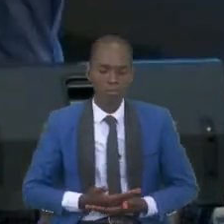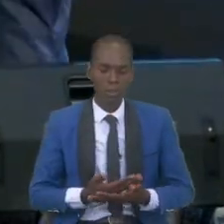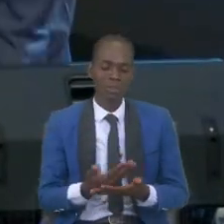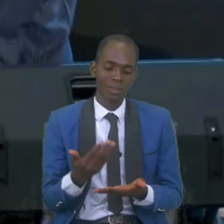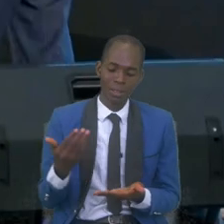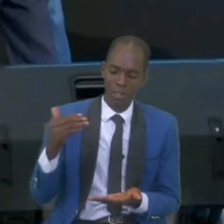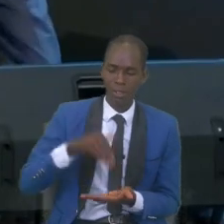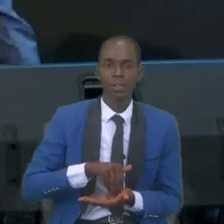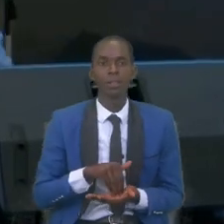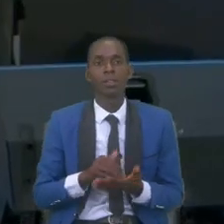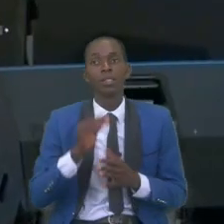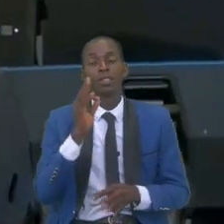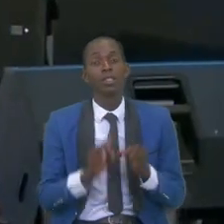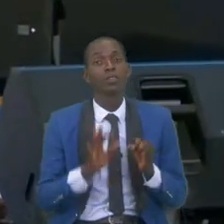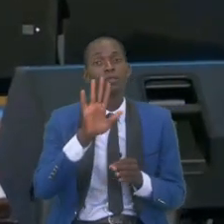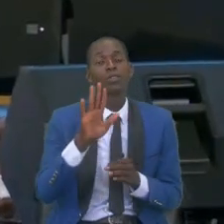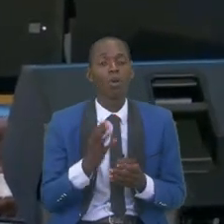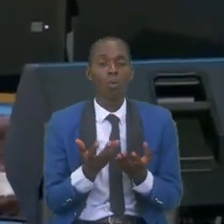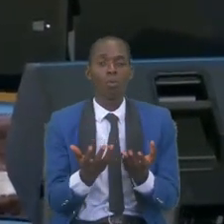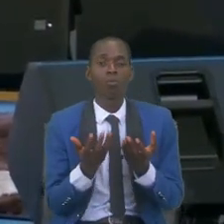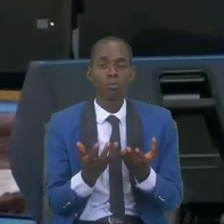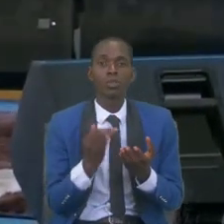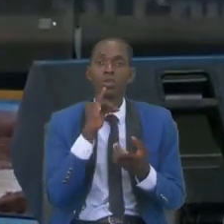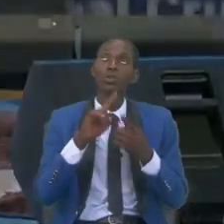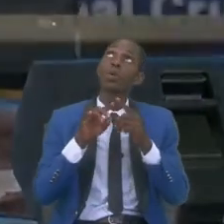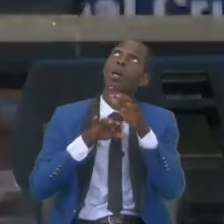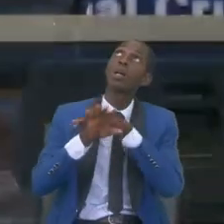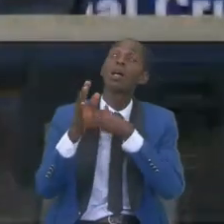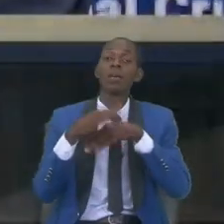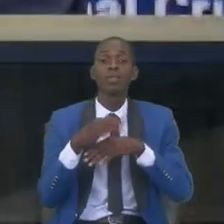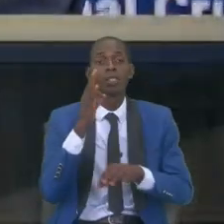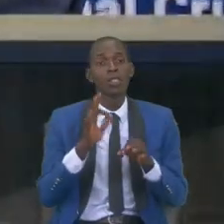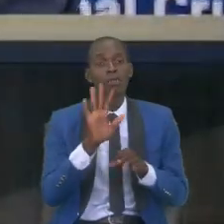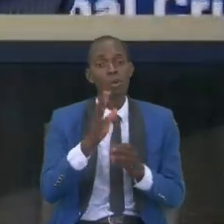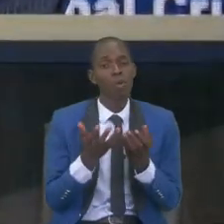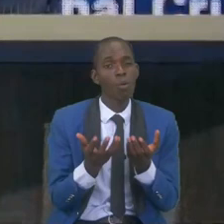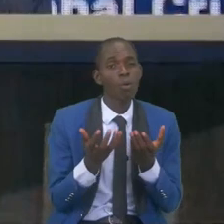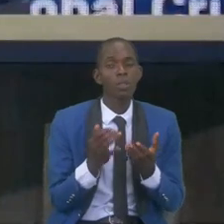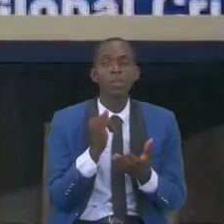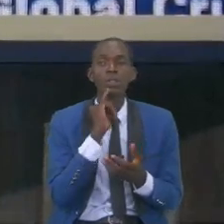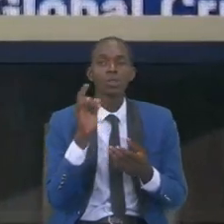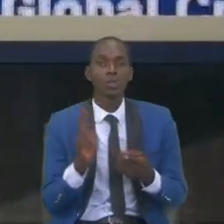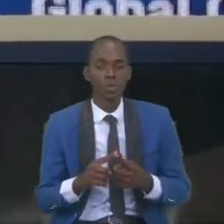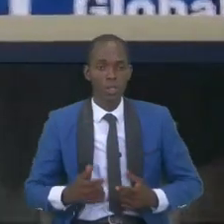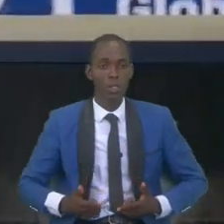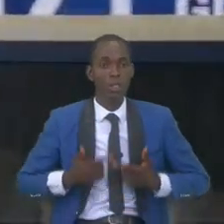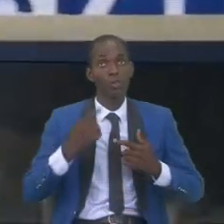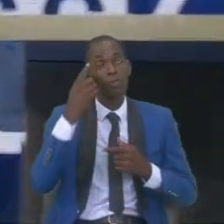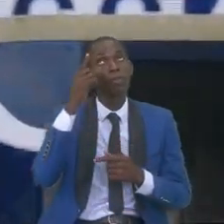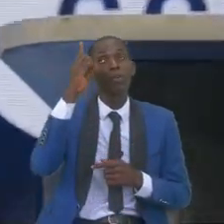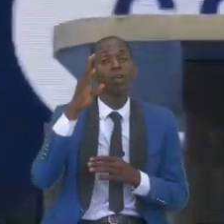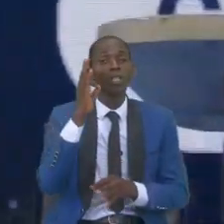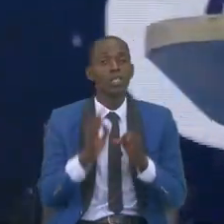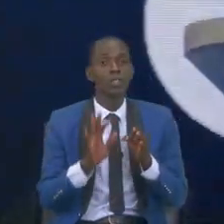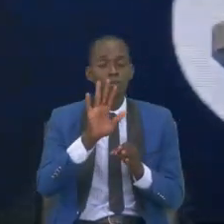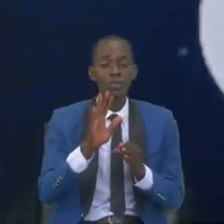your desire is to get to heaven, if your desire is to live for God, if your desire is to